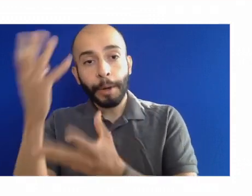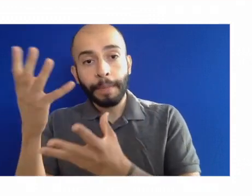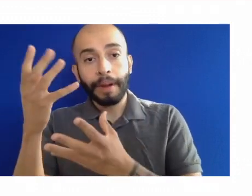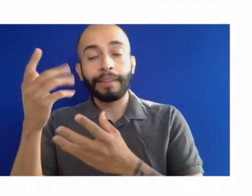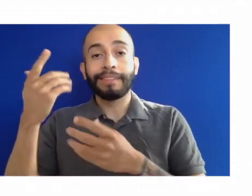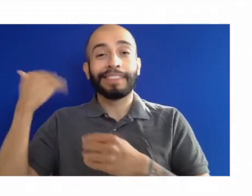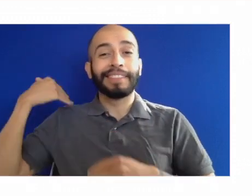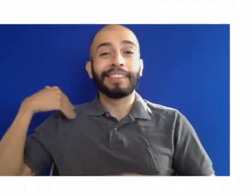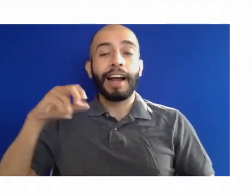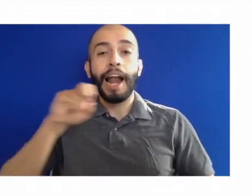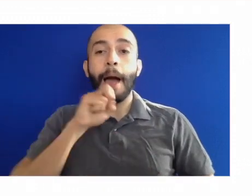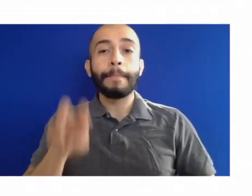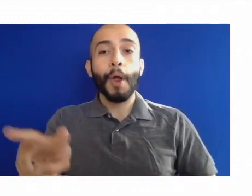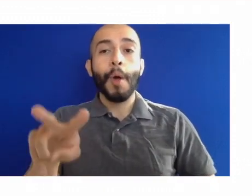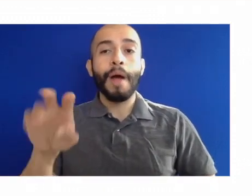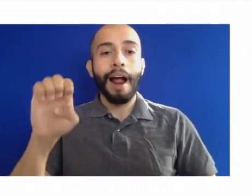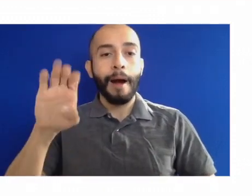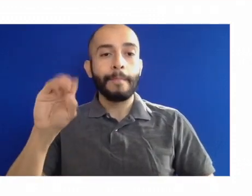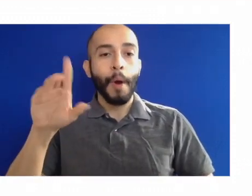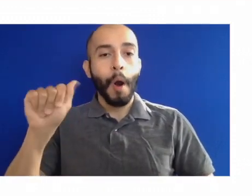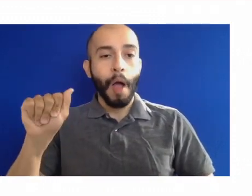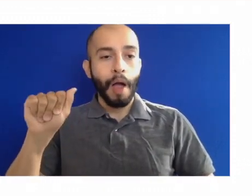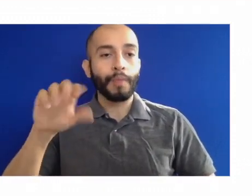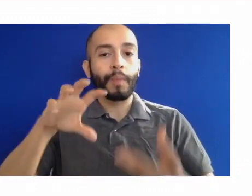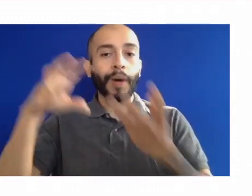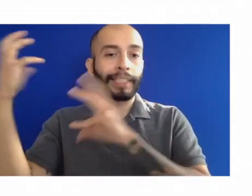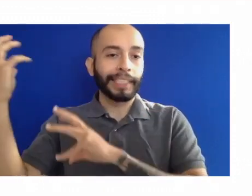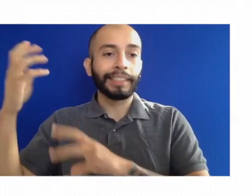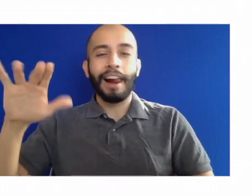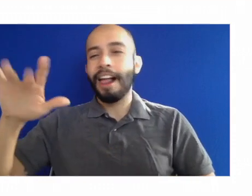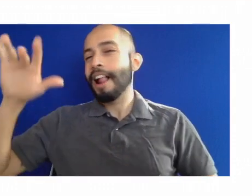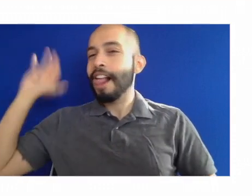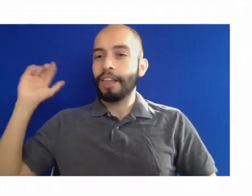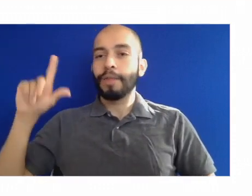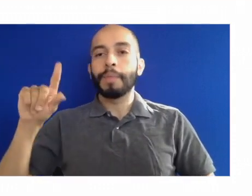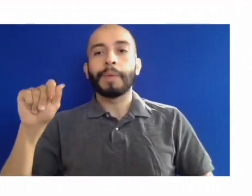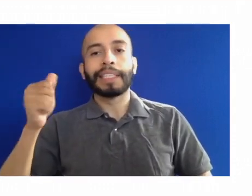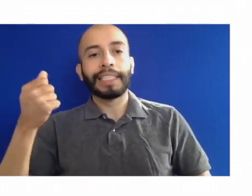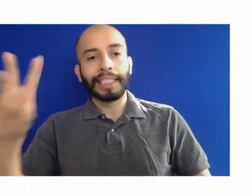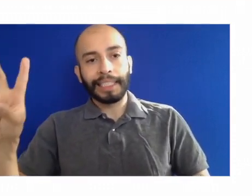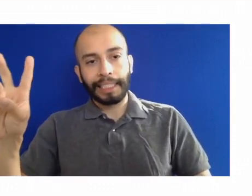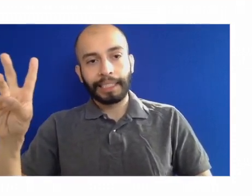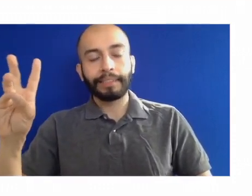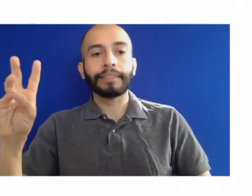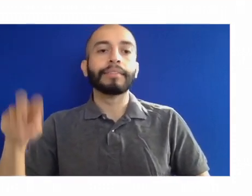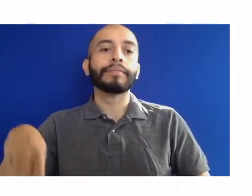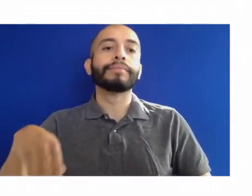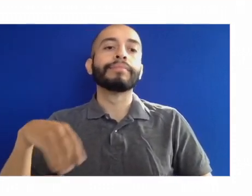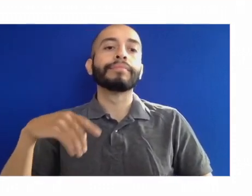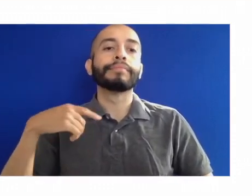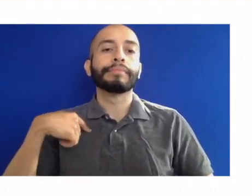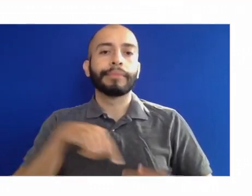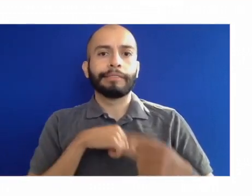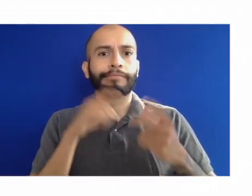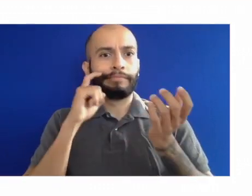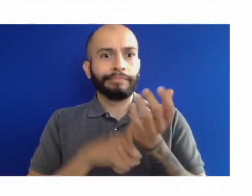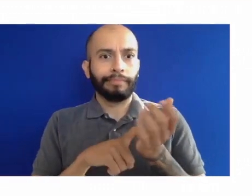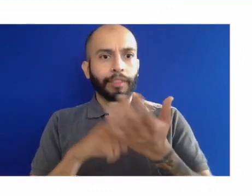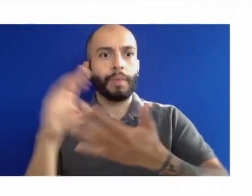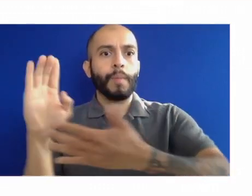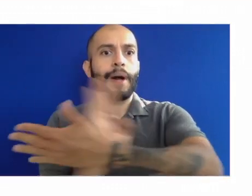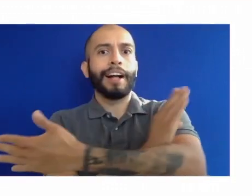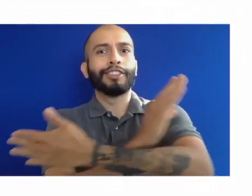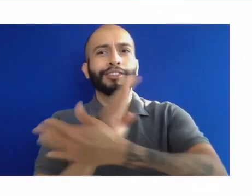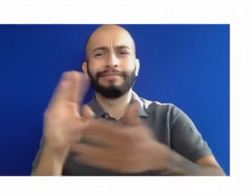2016, and you know, we actually saw a range of different things. We saw true information. We